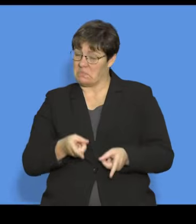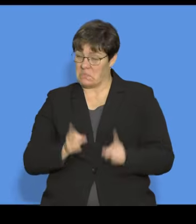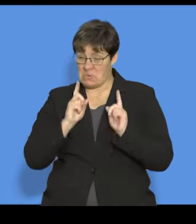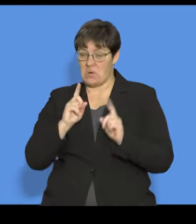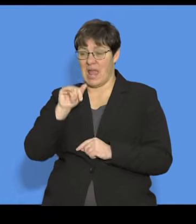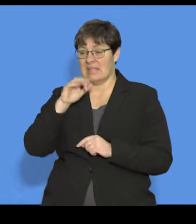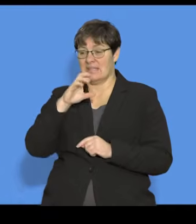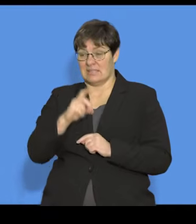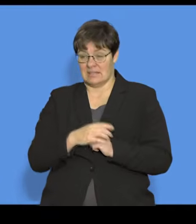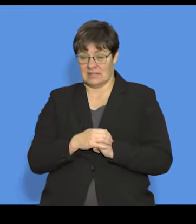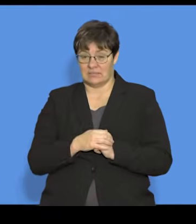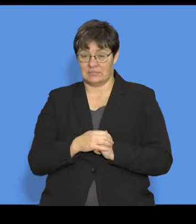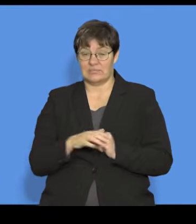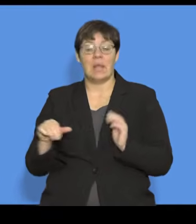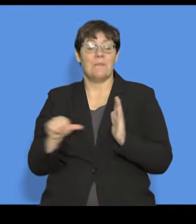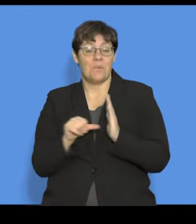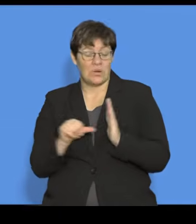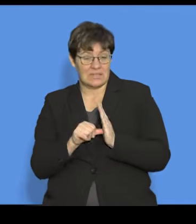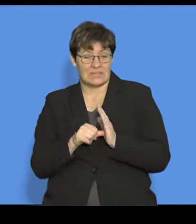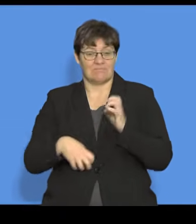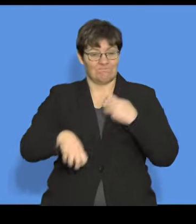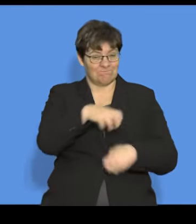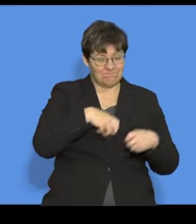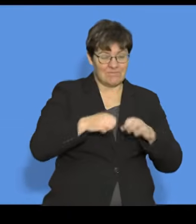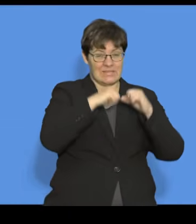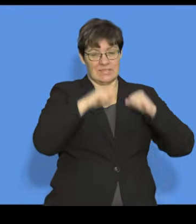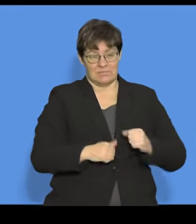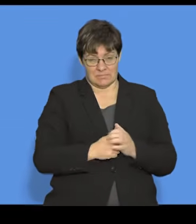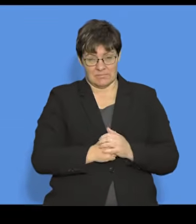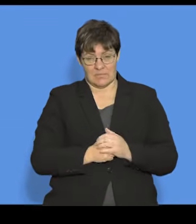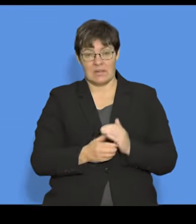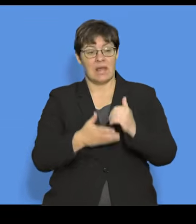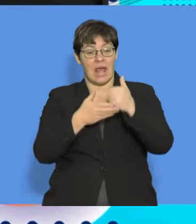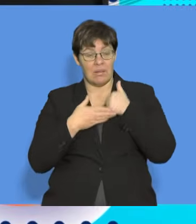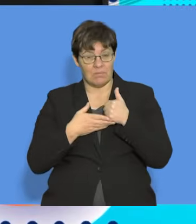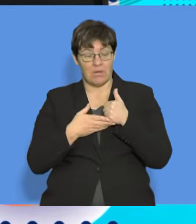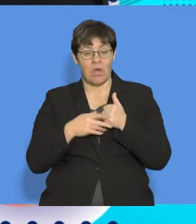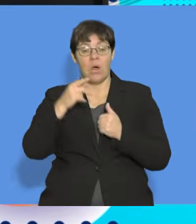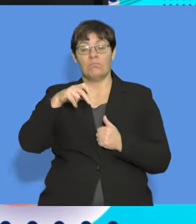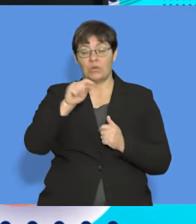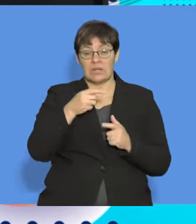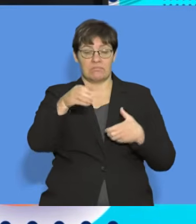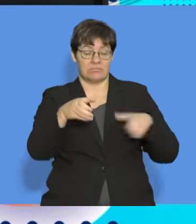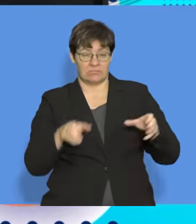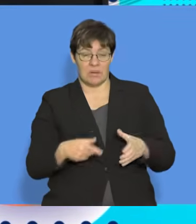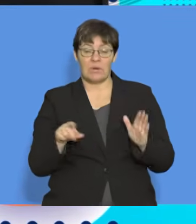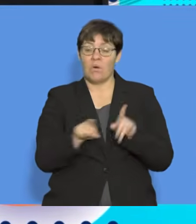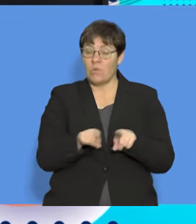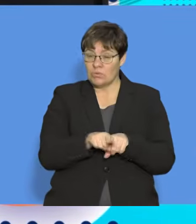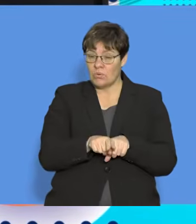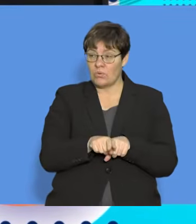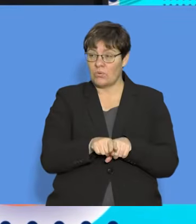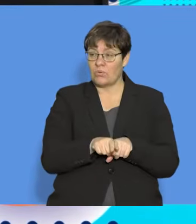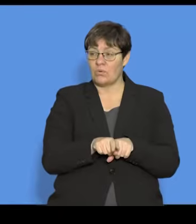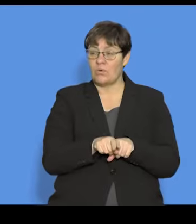a very strong acid. And essentially, it's an important part of the digestive system which helps in protein breakdown, but also serves